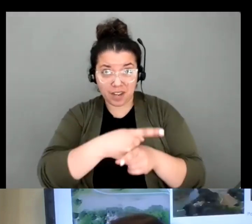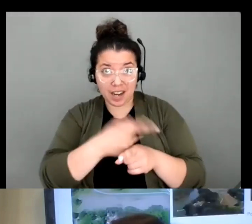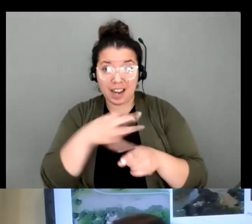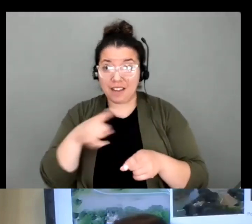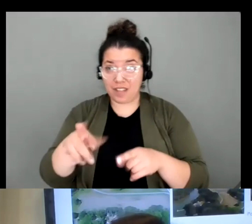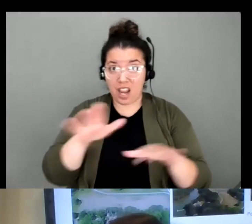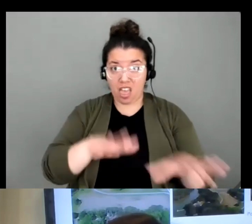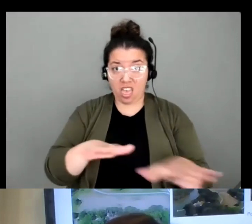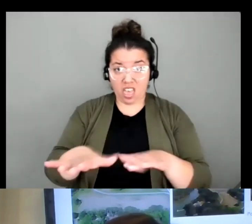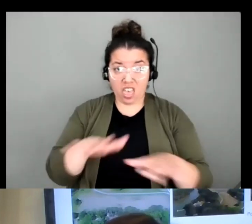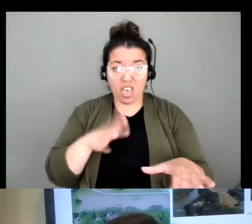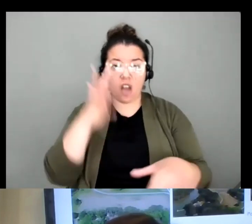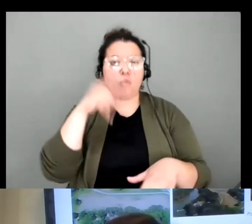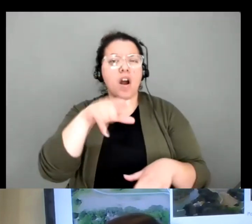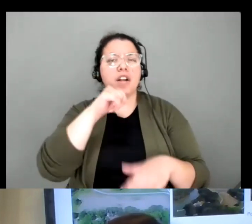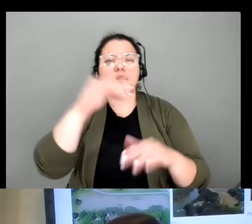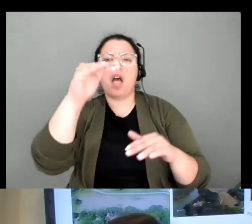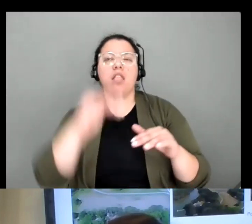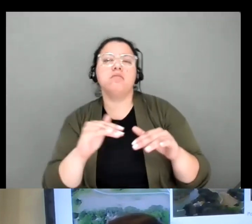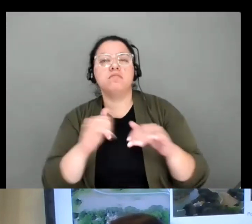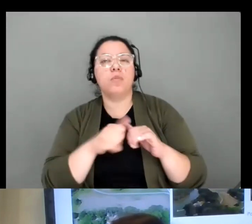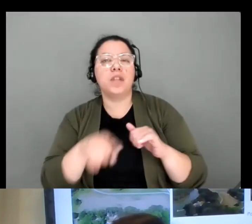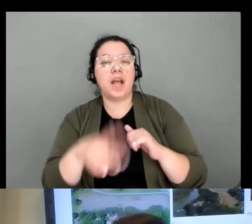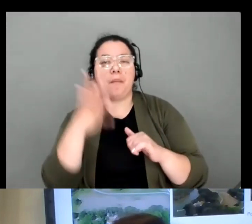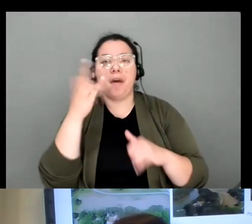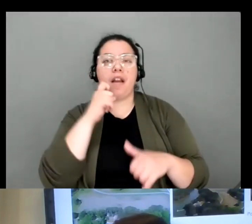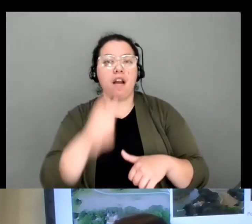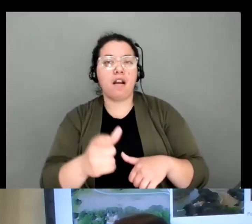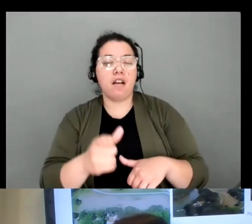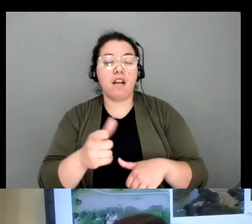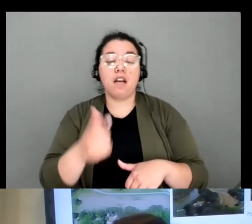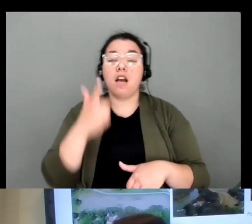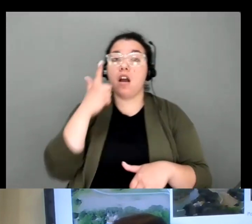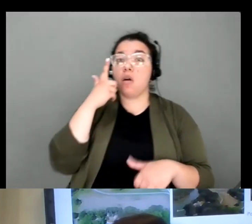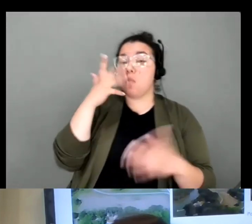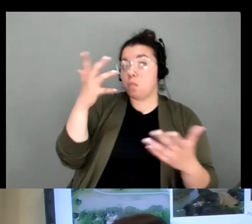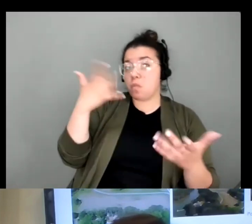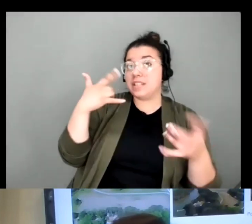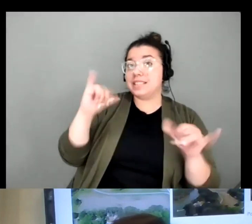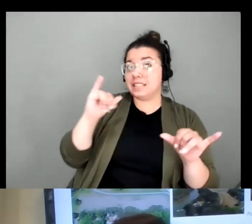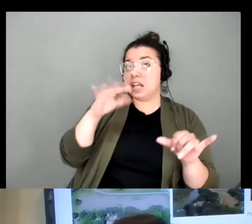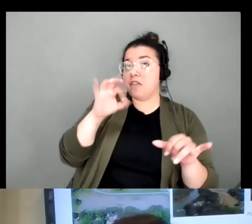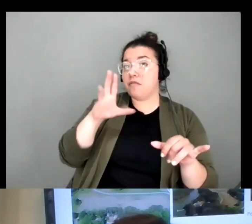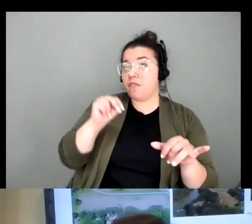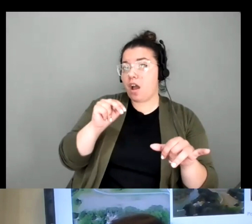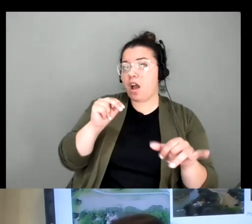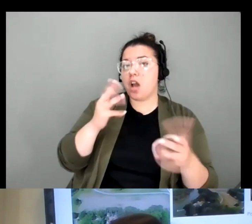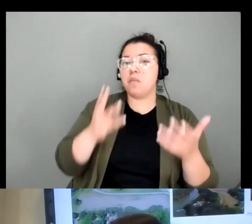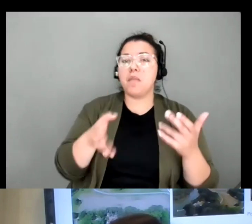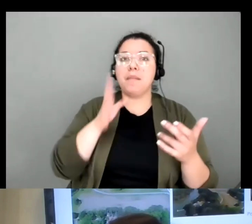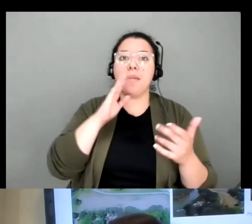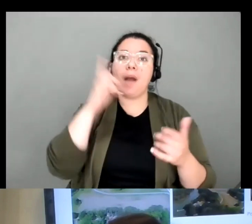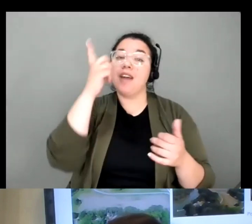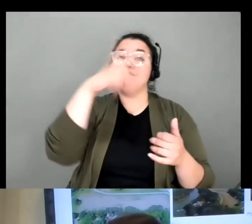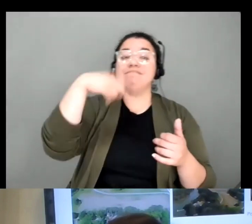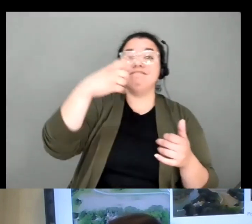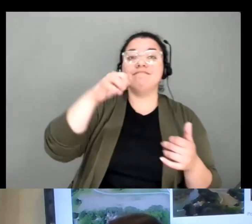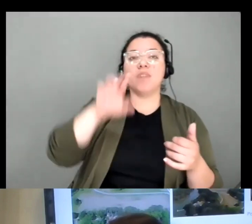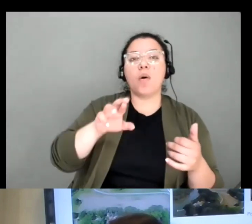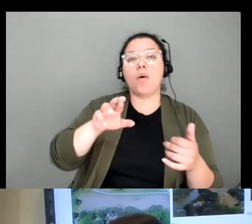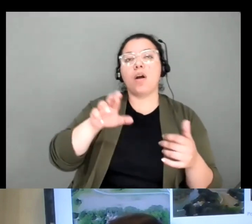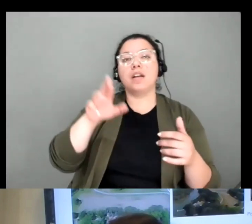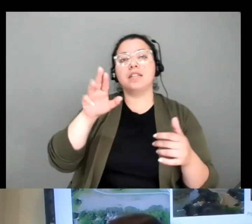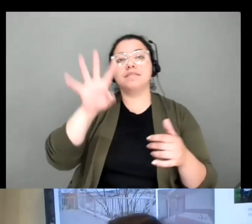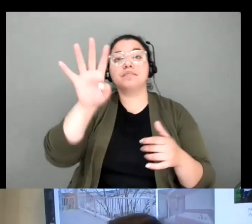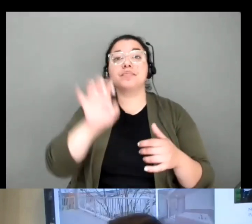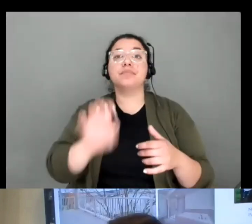casually, why do you not do that? I wanted to make sure I'll still have fun and they'll still get an emoji or a celebration or something like that. But I want to make